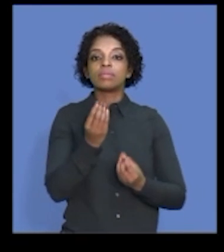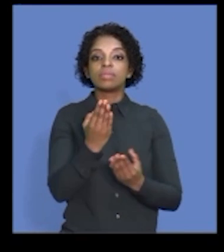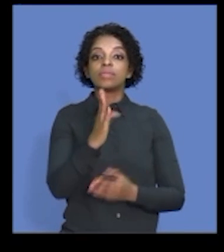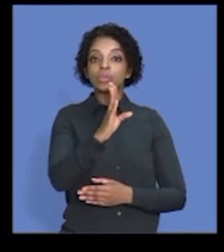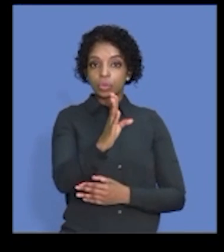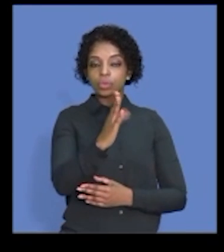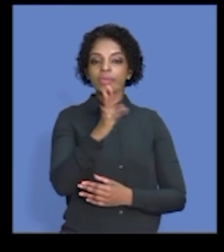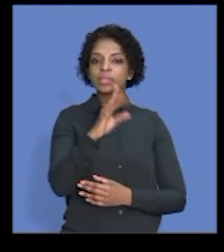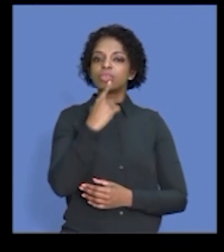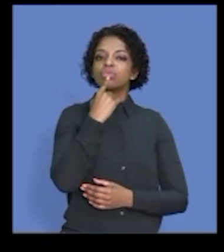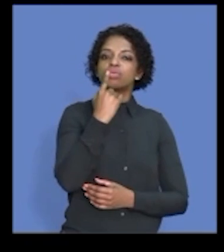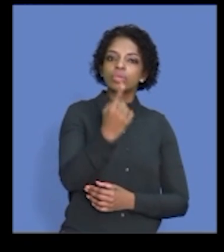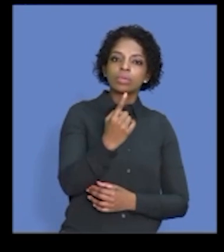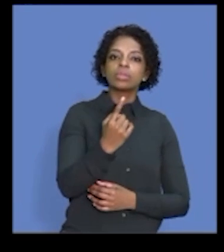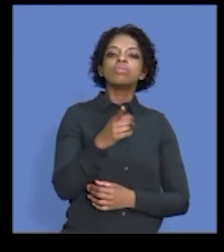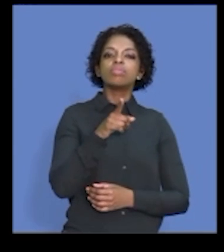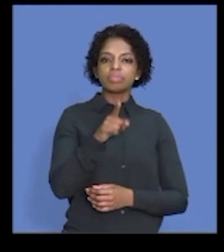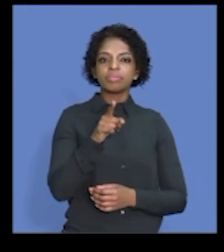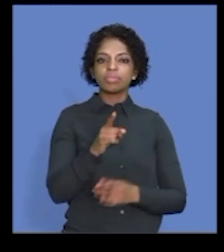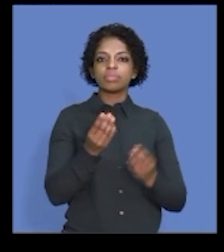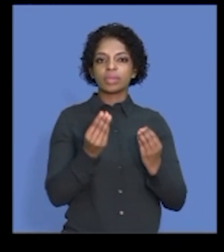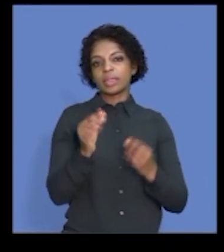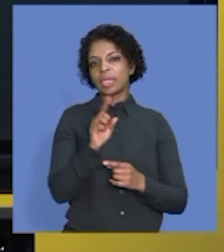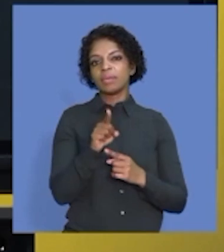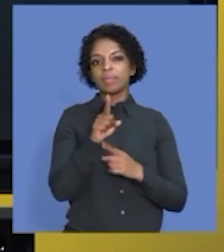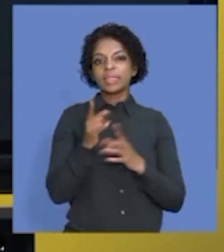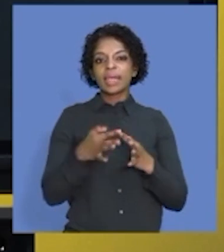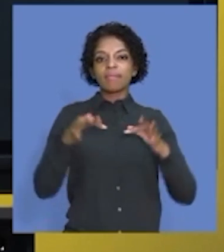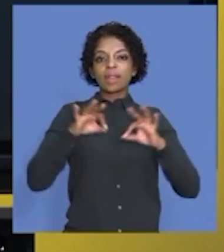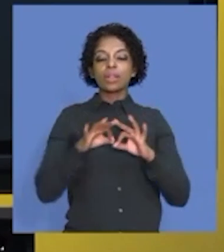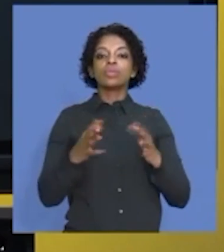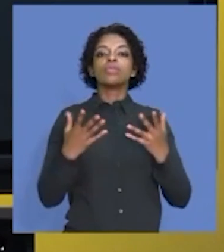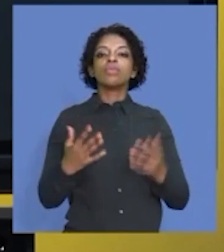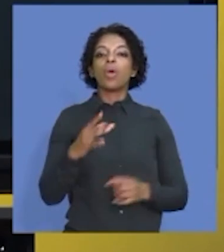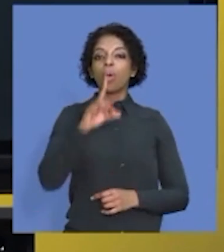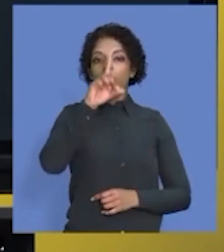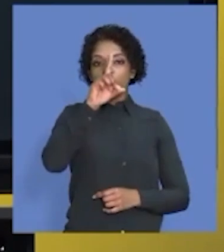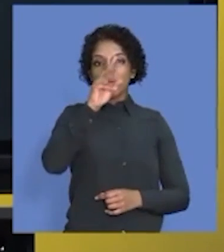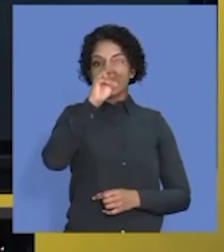to you. You were told that you purchased land and buildings to the value of